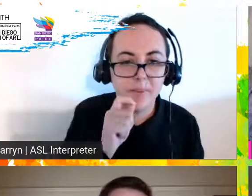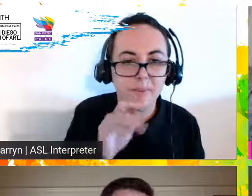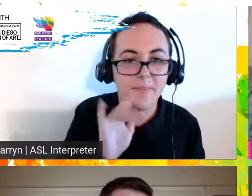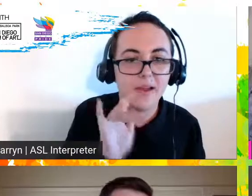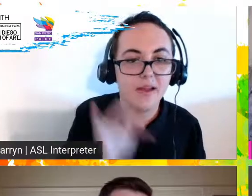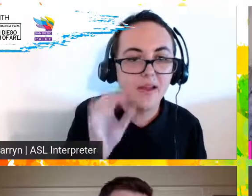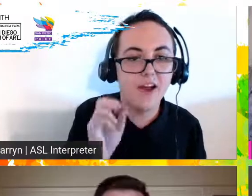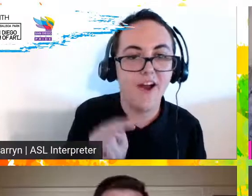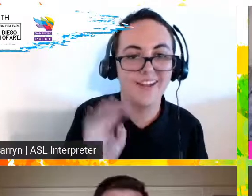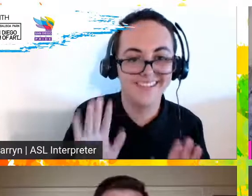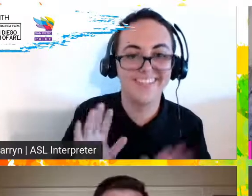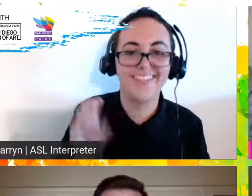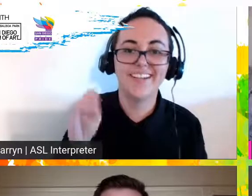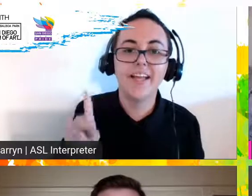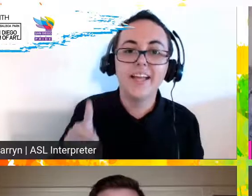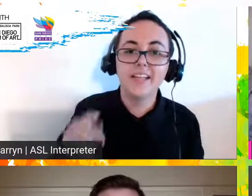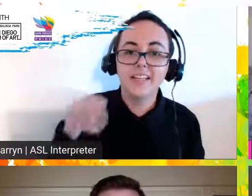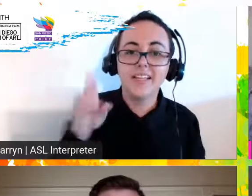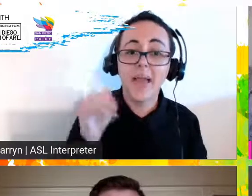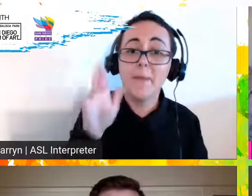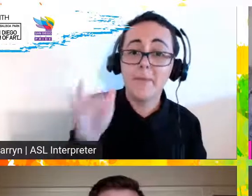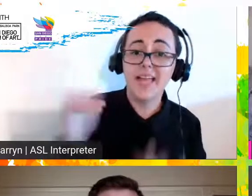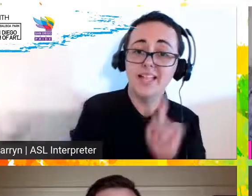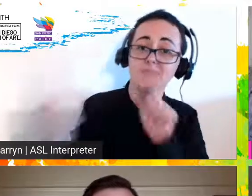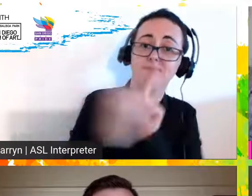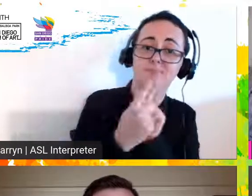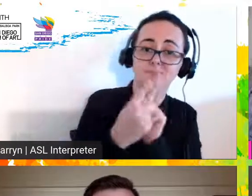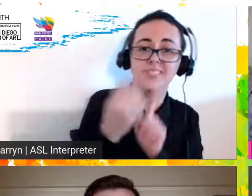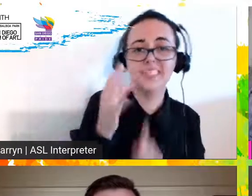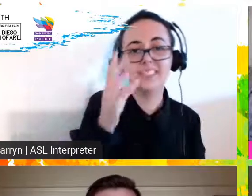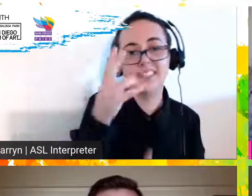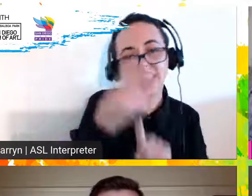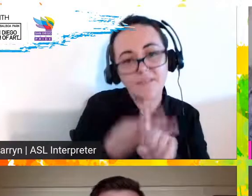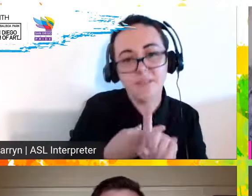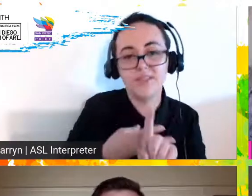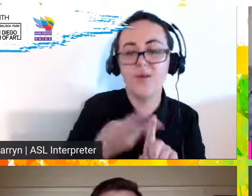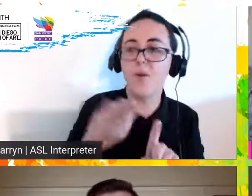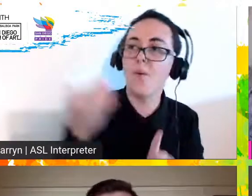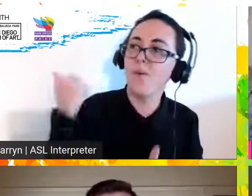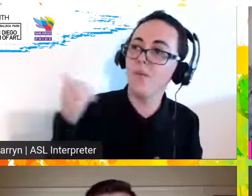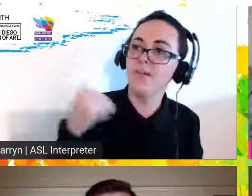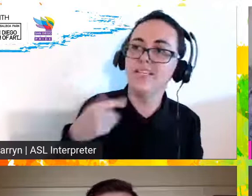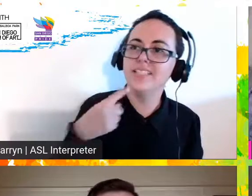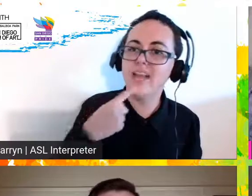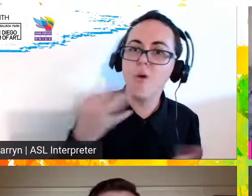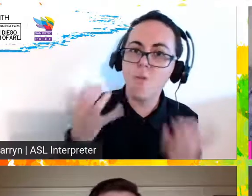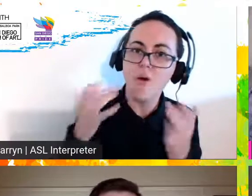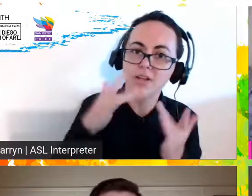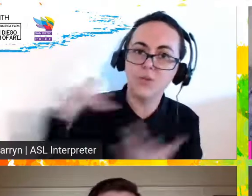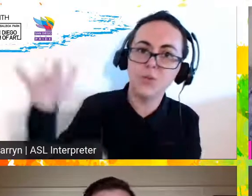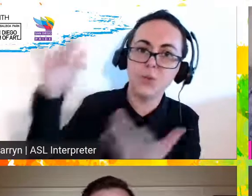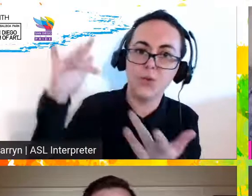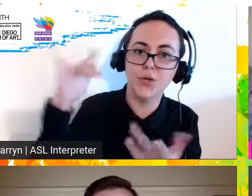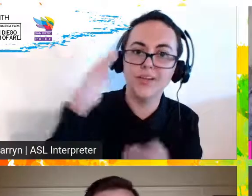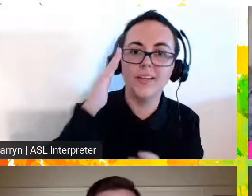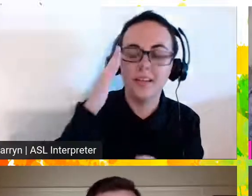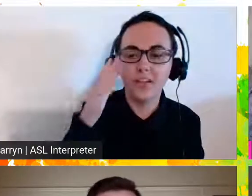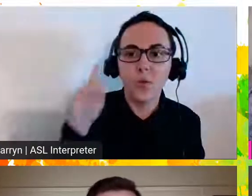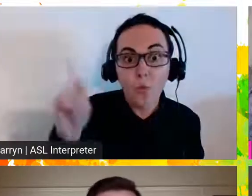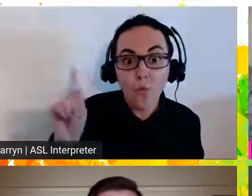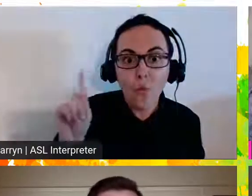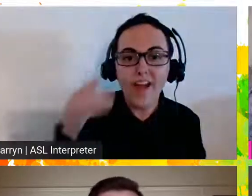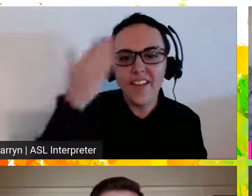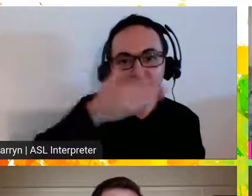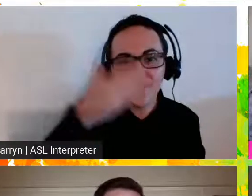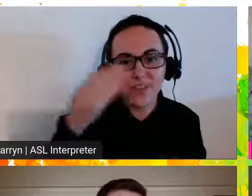Bailey approached me about 7 or 8 months ago with this idea about creating a tour to go in conjunction with our front step or on the steps